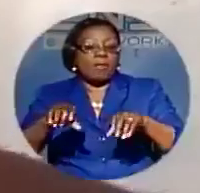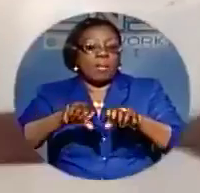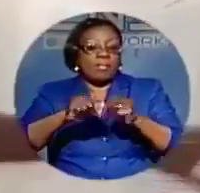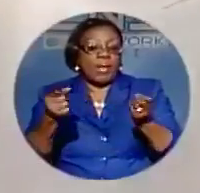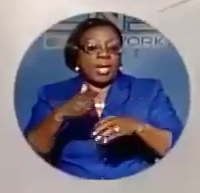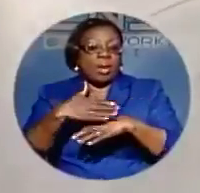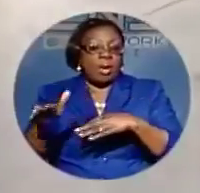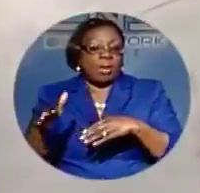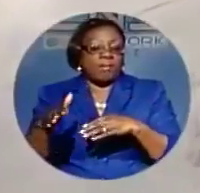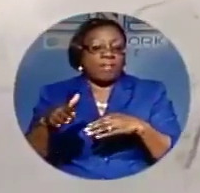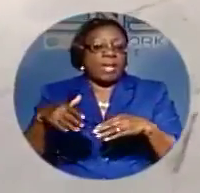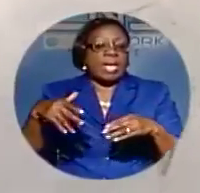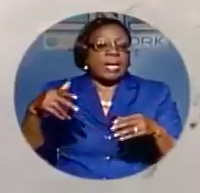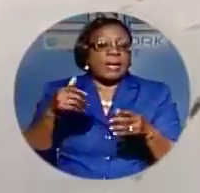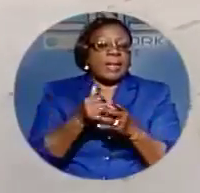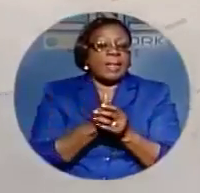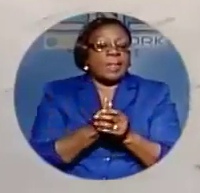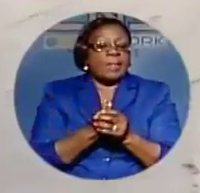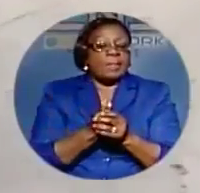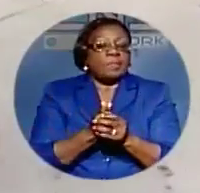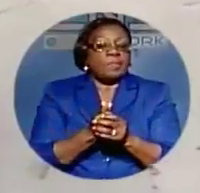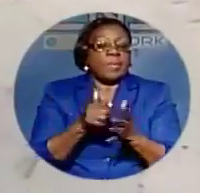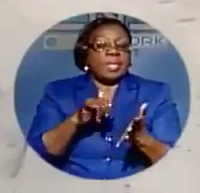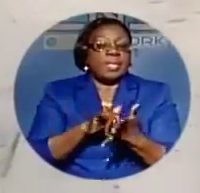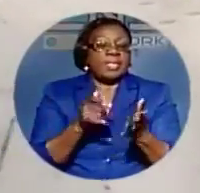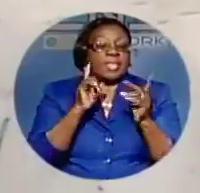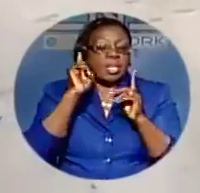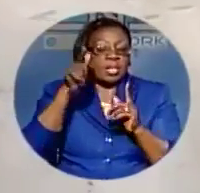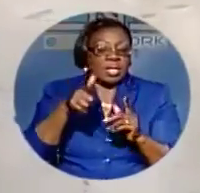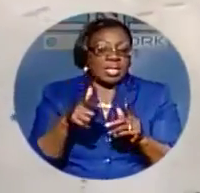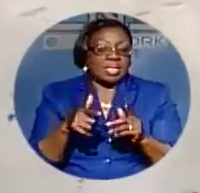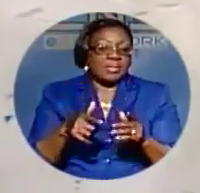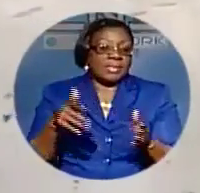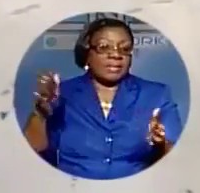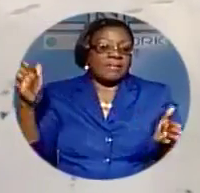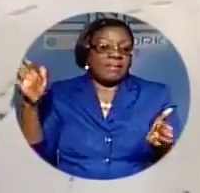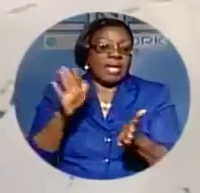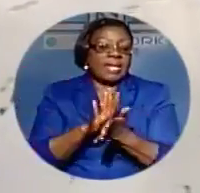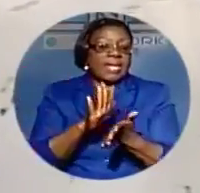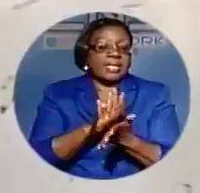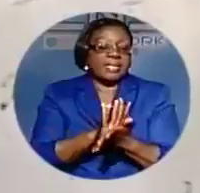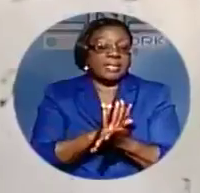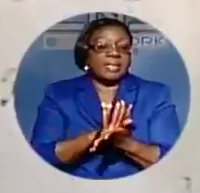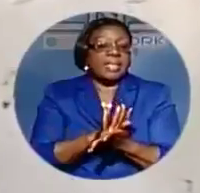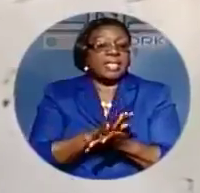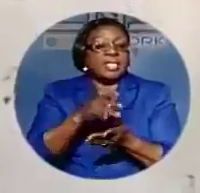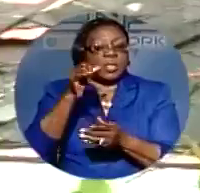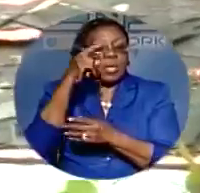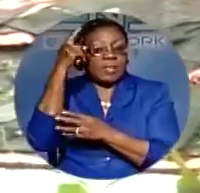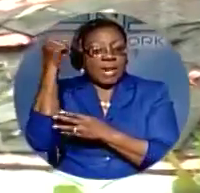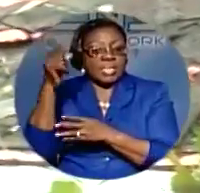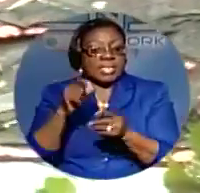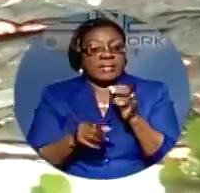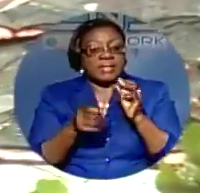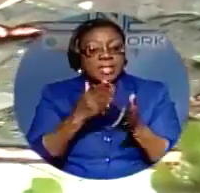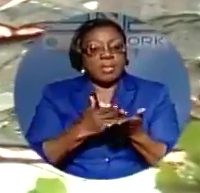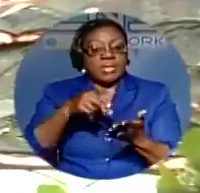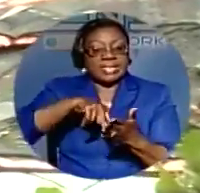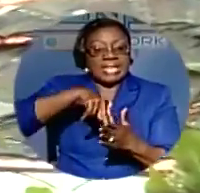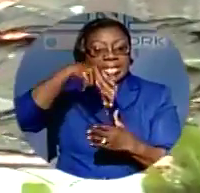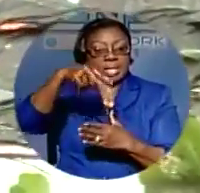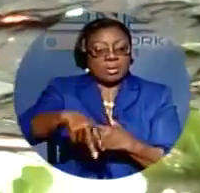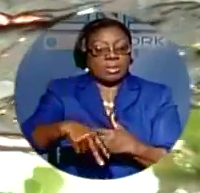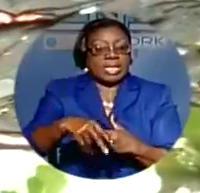the nails just chip out. And this looks like this was a flat hit. So just imagine if somebody was standing outside and this hit